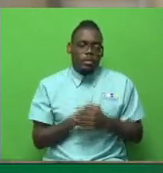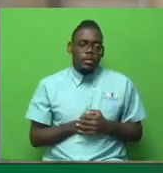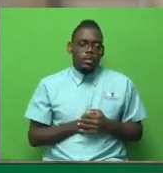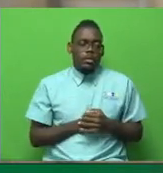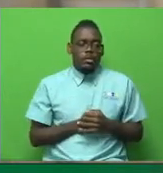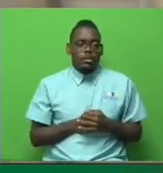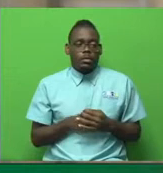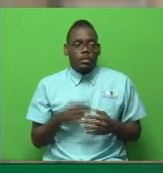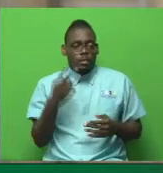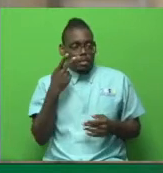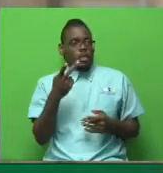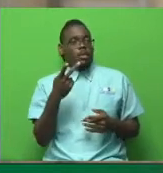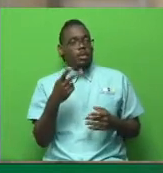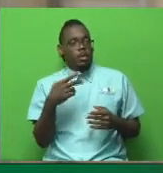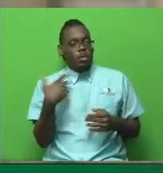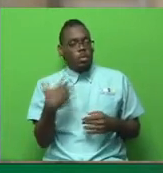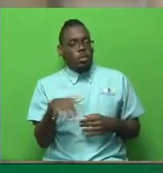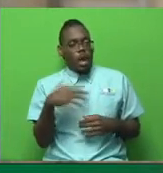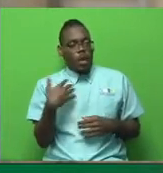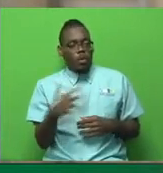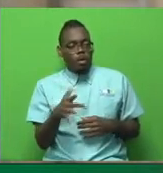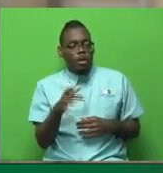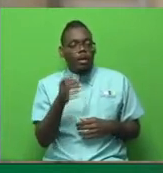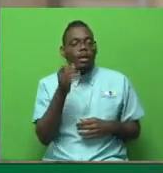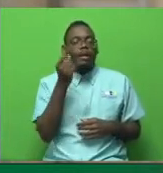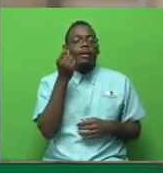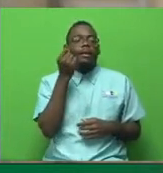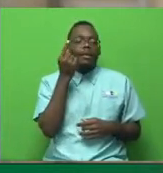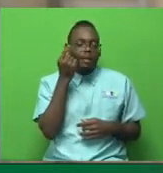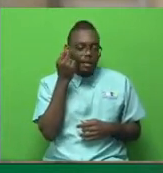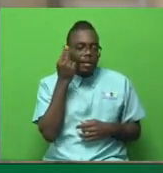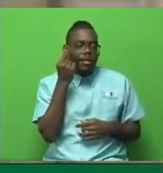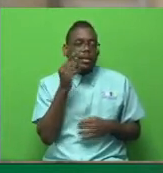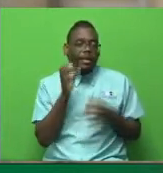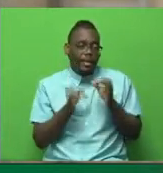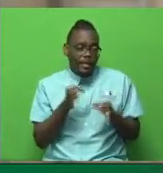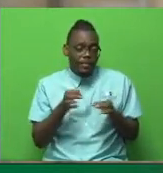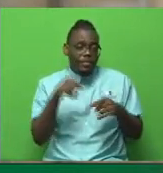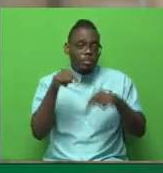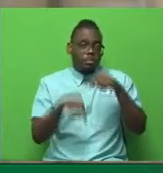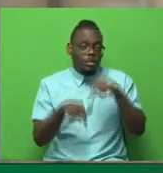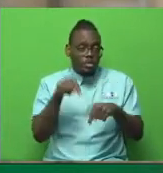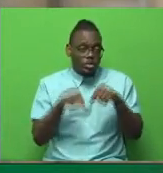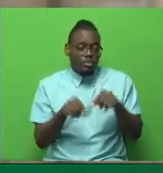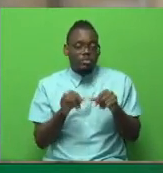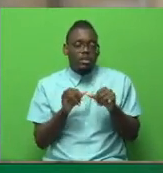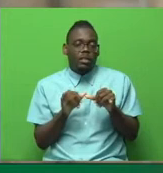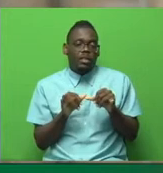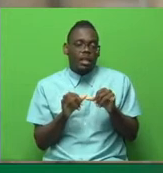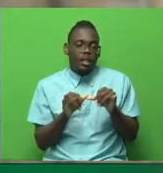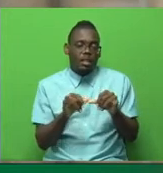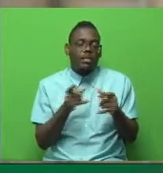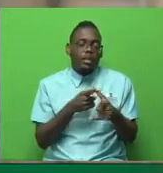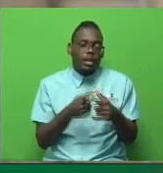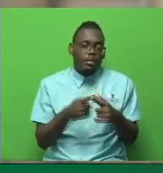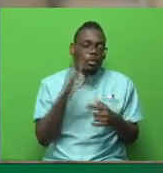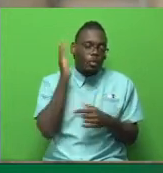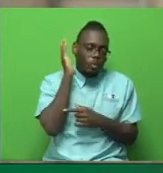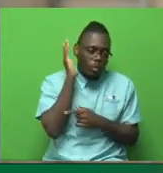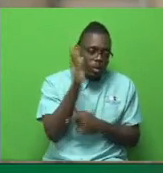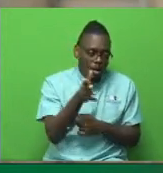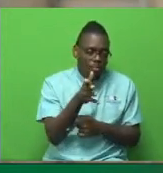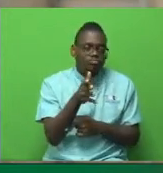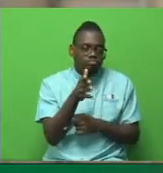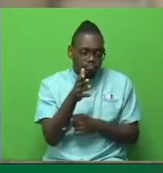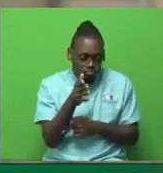Madam speaker they understand why if Energy prices stay at that level they know that they will be enjoying 15 unbroken years